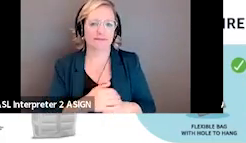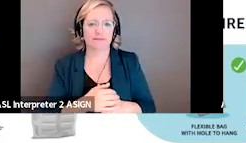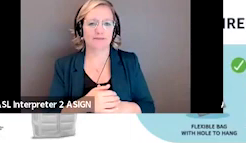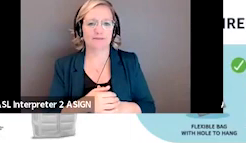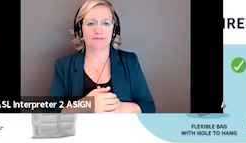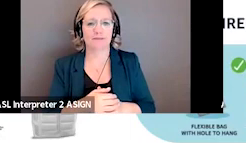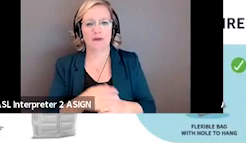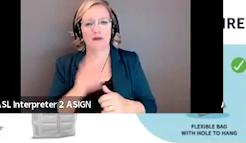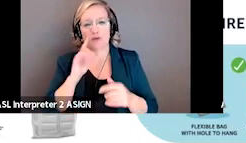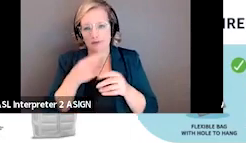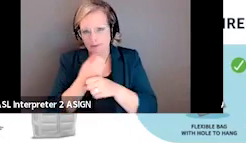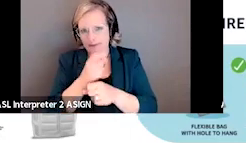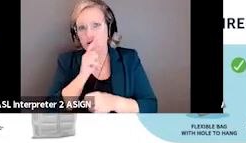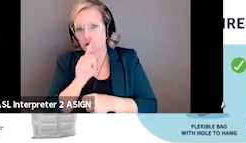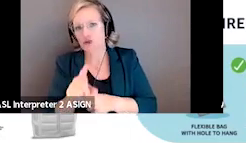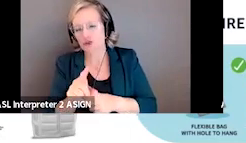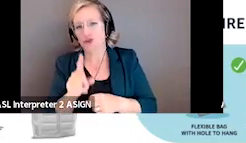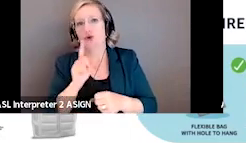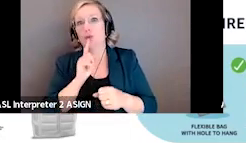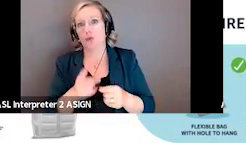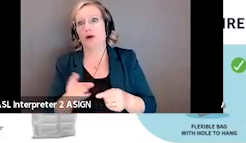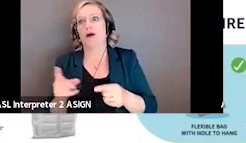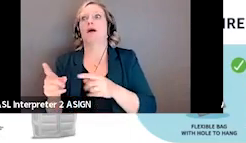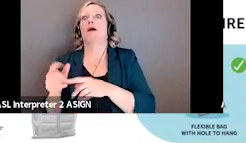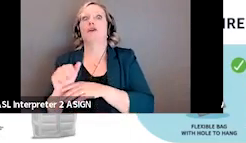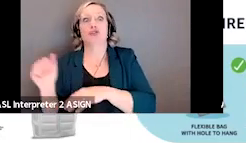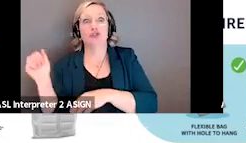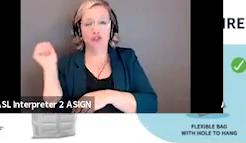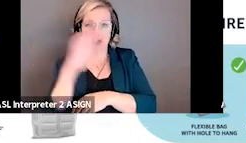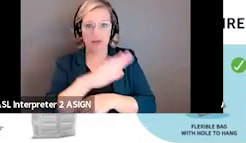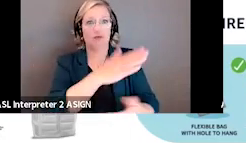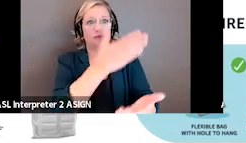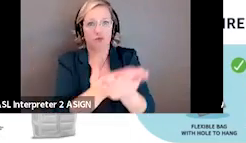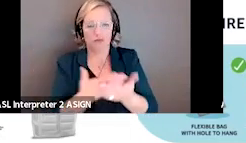will survive that customer exchange from Amazon to your customer.